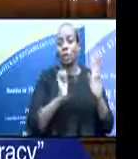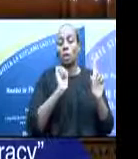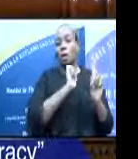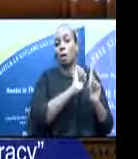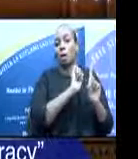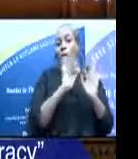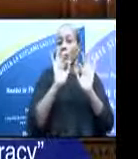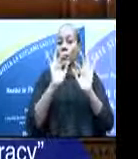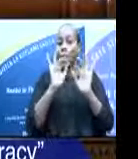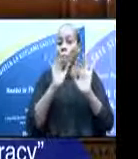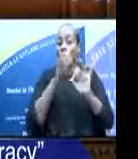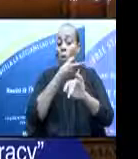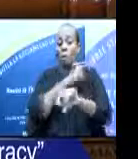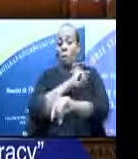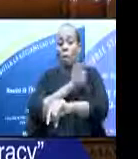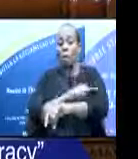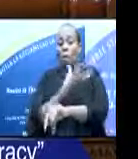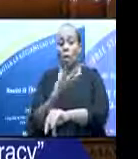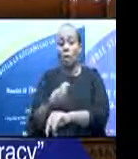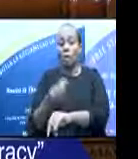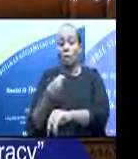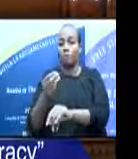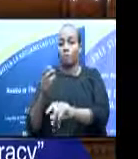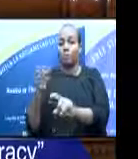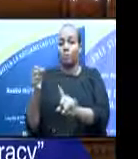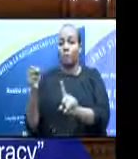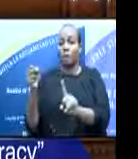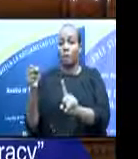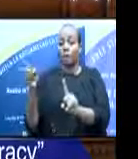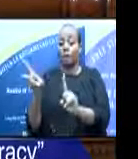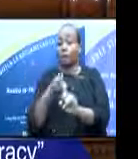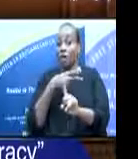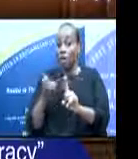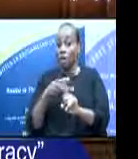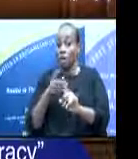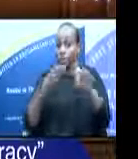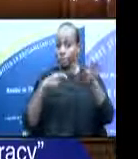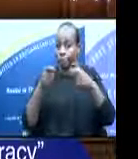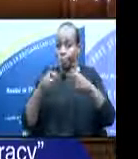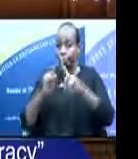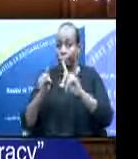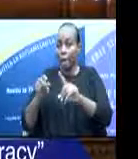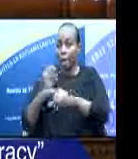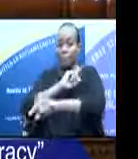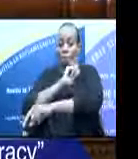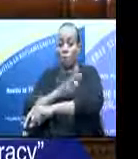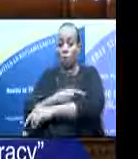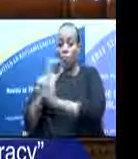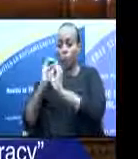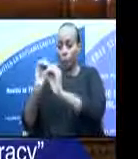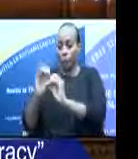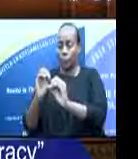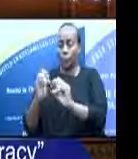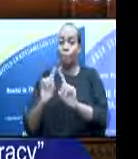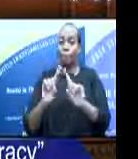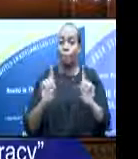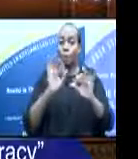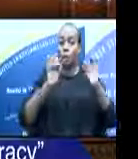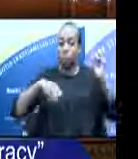For those in power, violence is the ultimate threat to control those without power. Poverty, seizure,